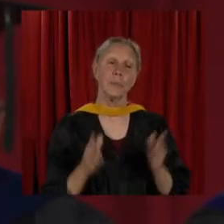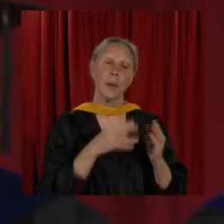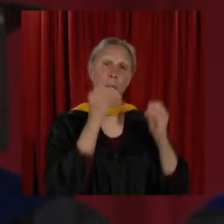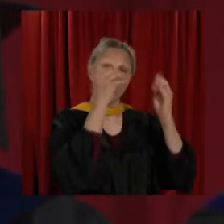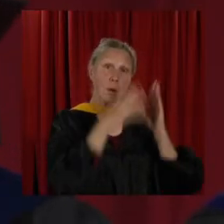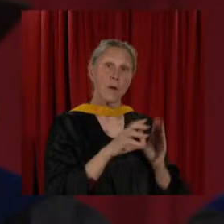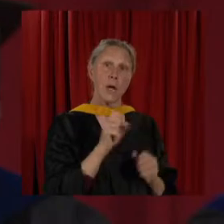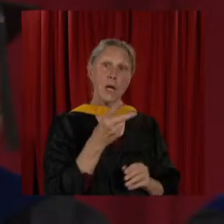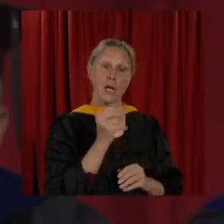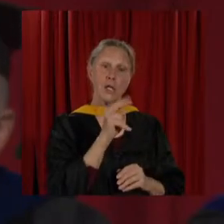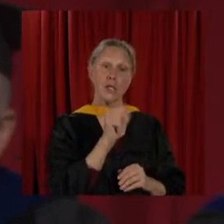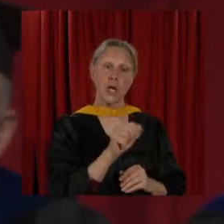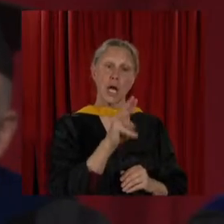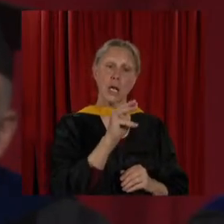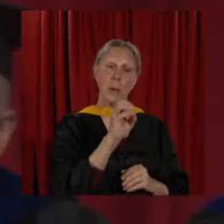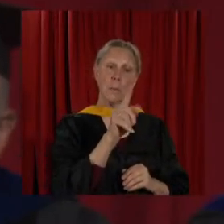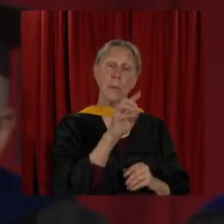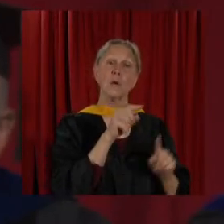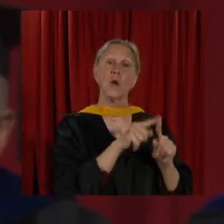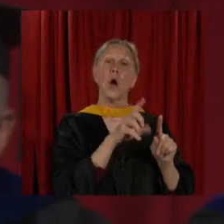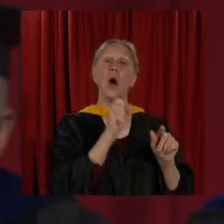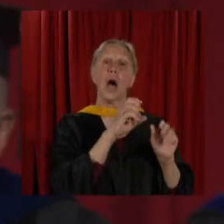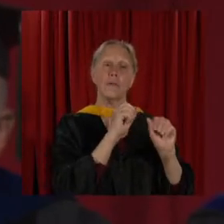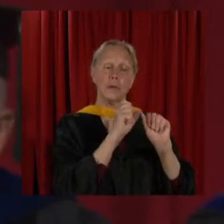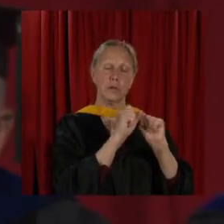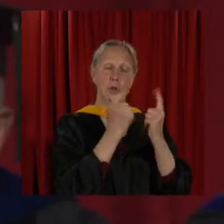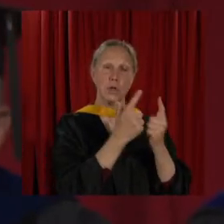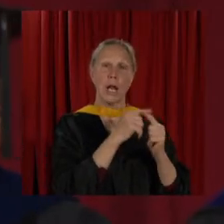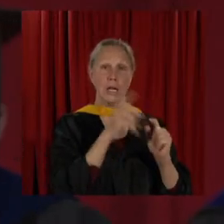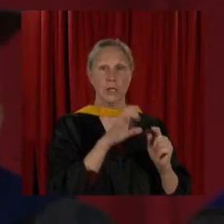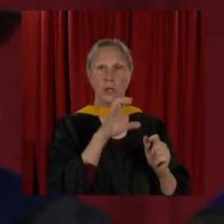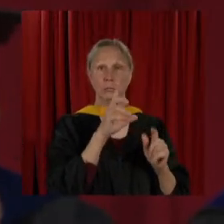Professor Shauna Morimoto, Chair of Sociology and Criminology.